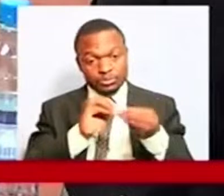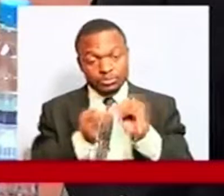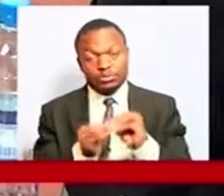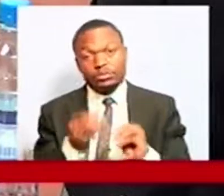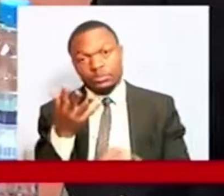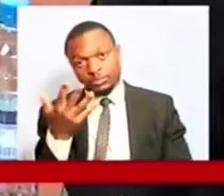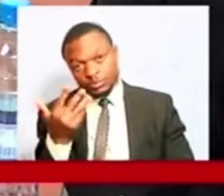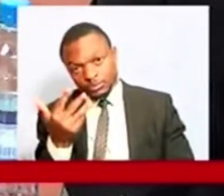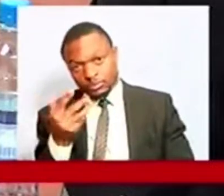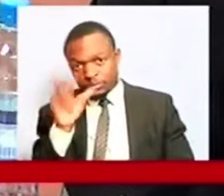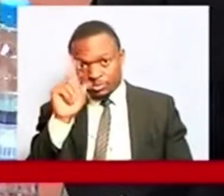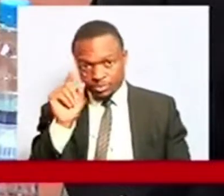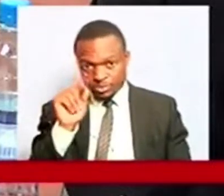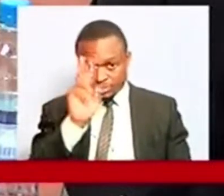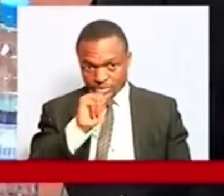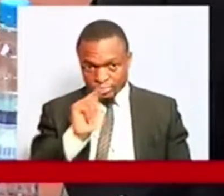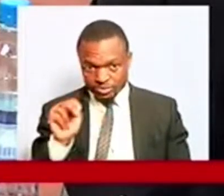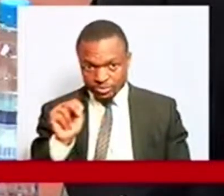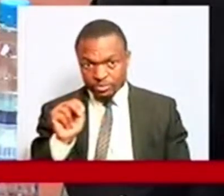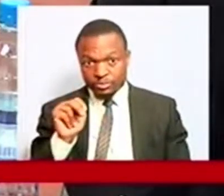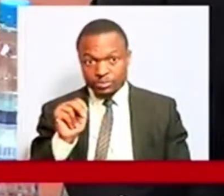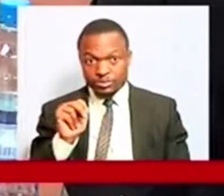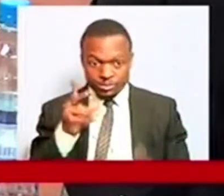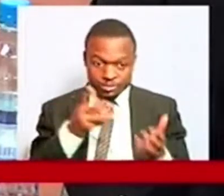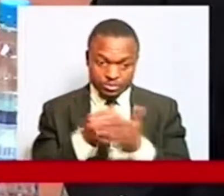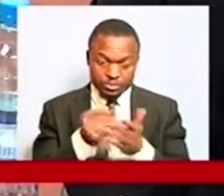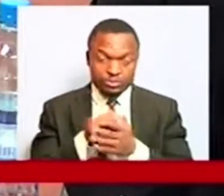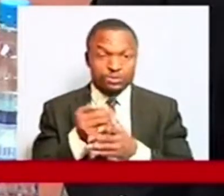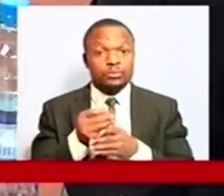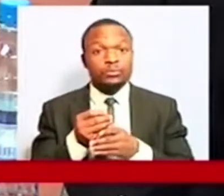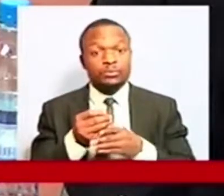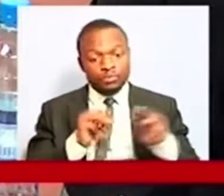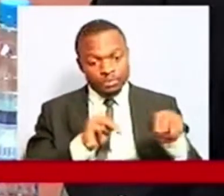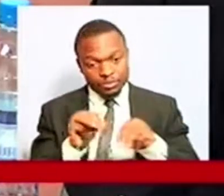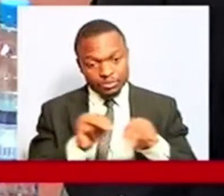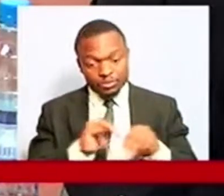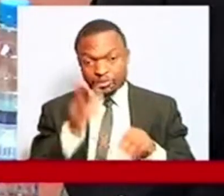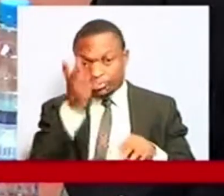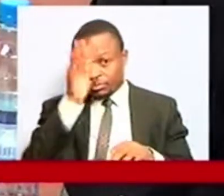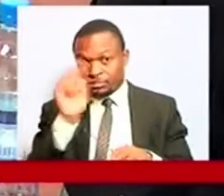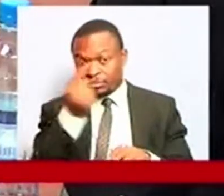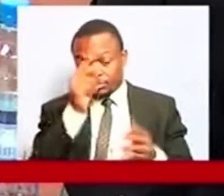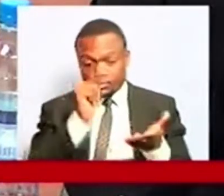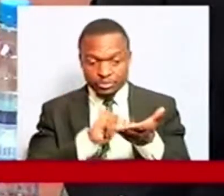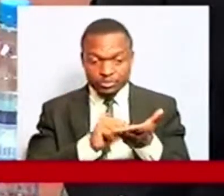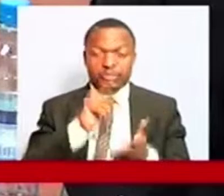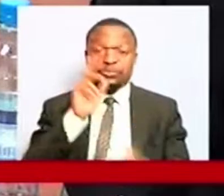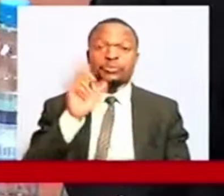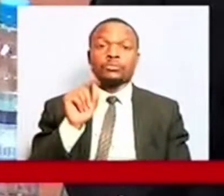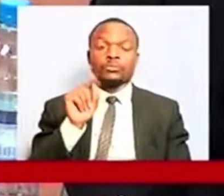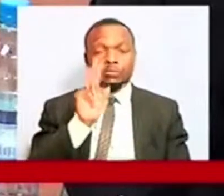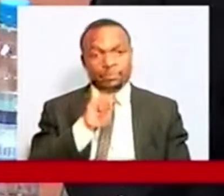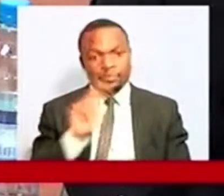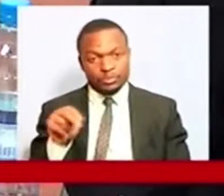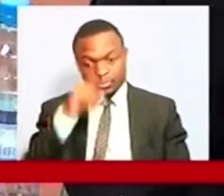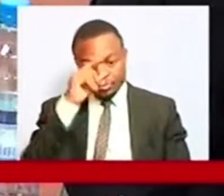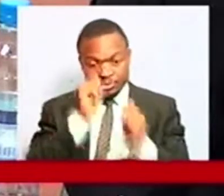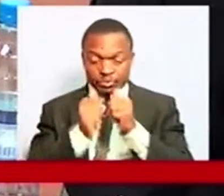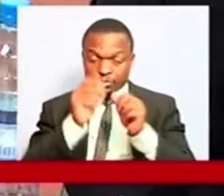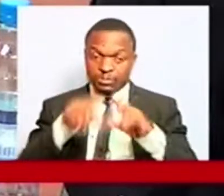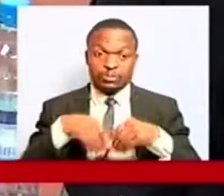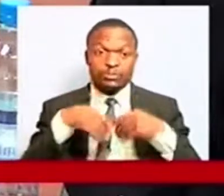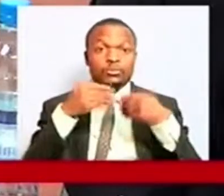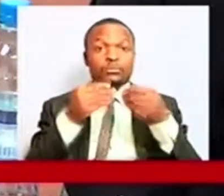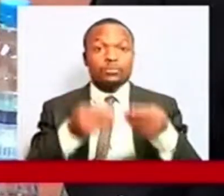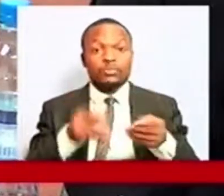15 of 2022, Treasury and Financial Management, dated 1st November 2022, which gave effect